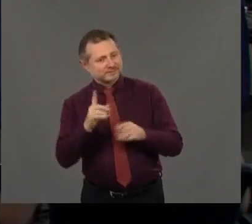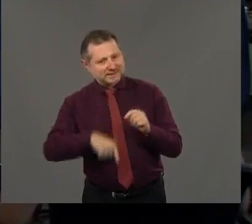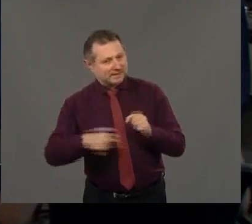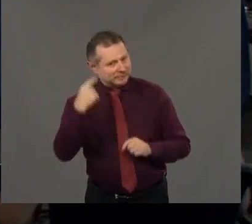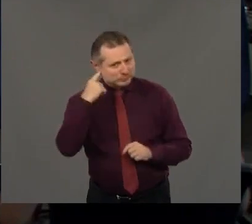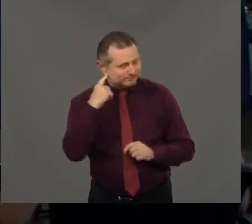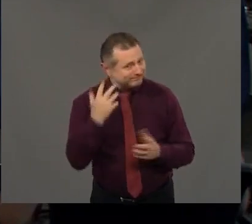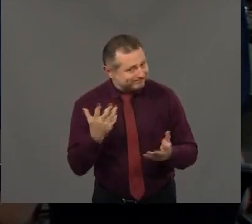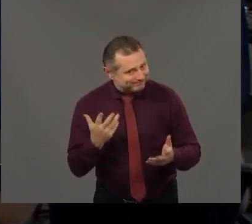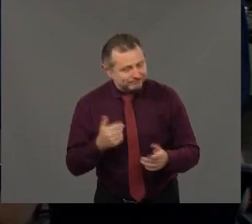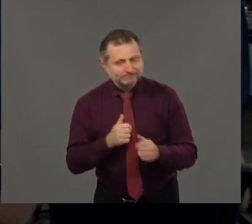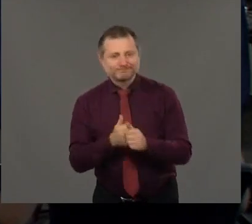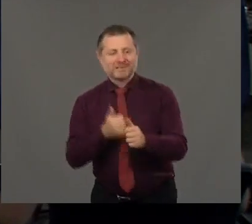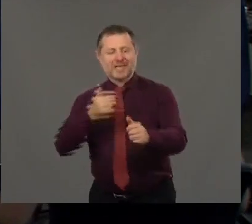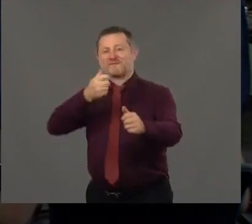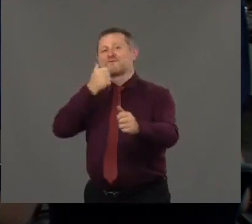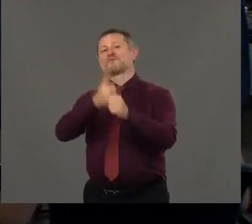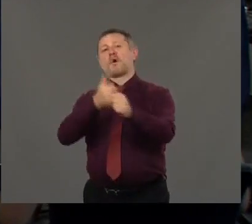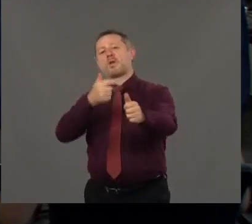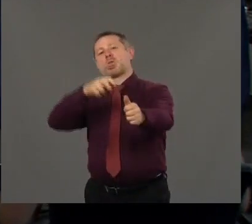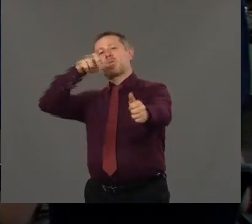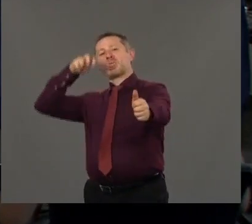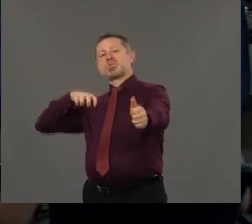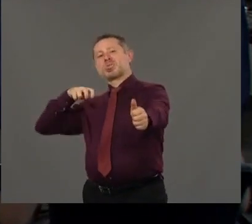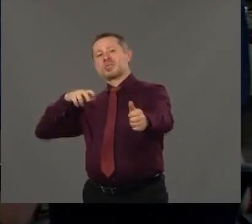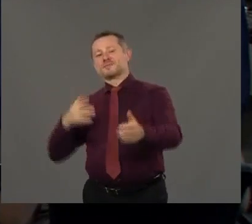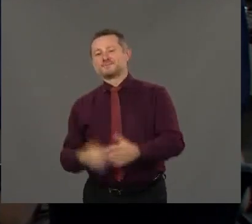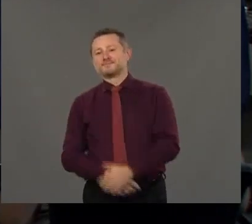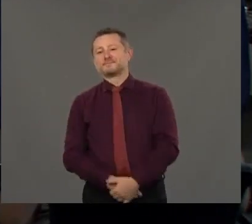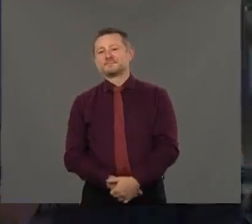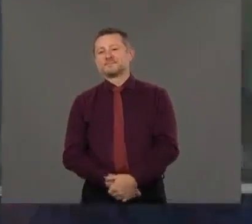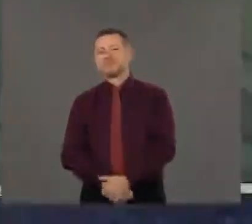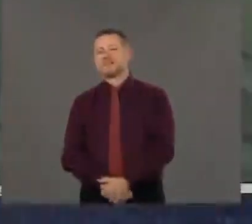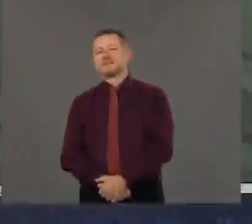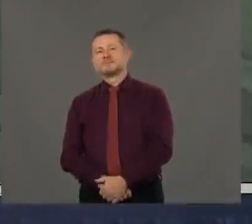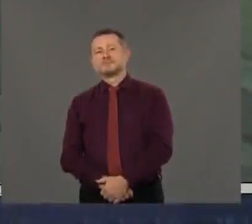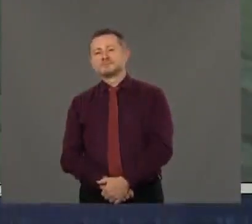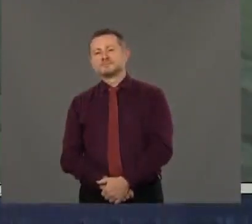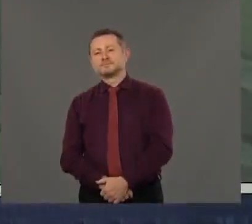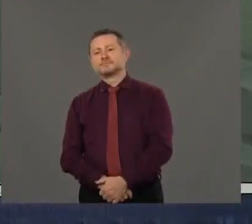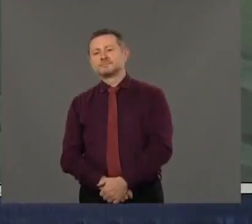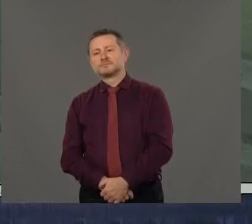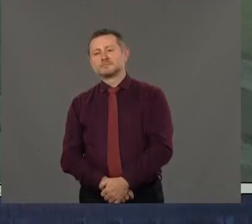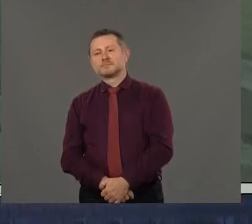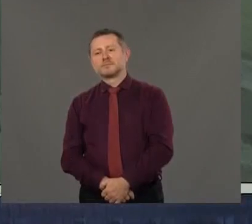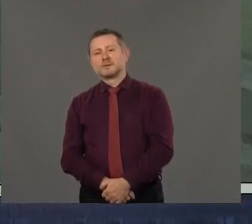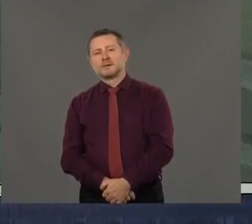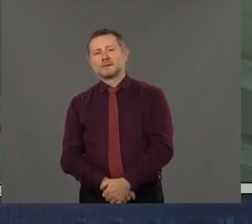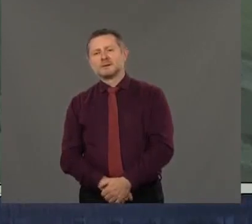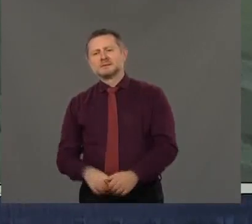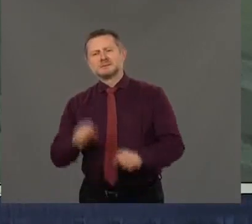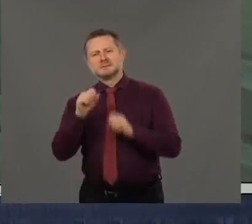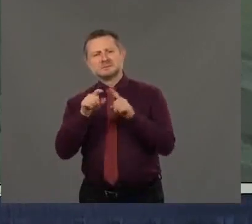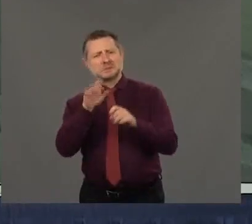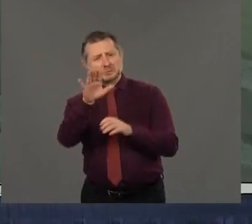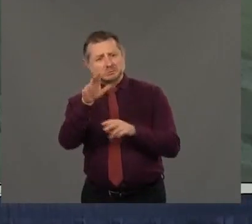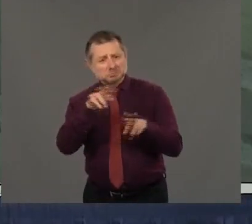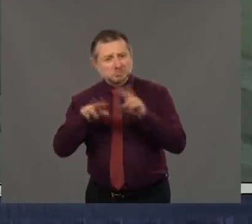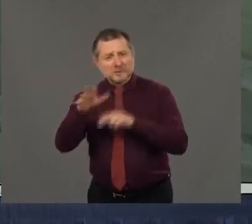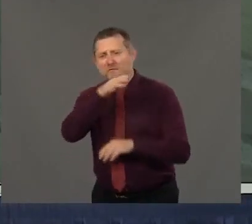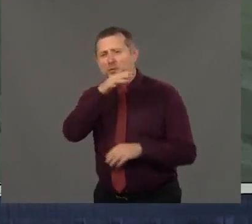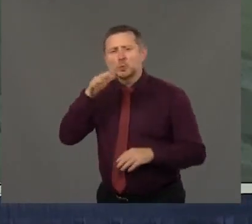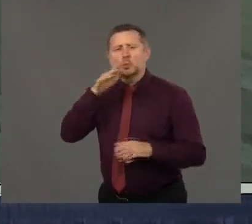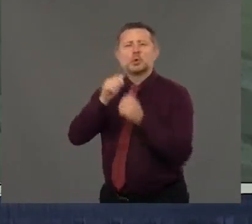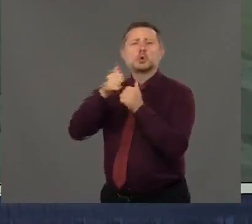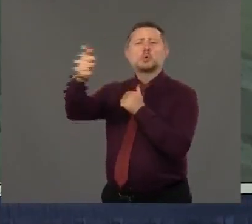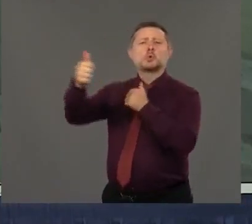lot of them are suburban, a lot of them are rural, does it make you reevaluate at all your initial assessment that density was the main driver of New York City's big